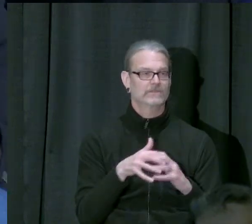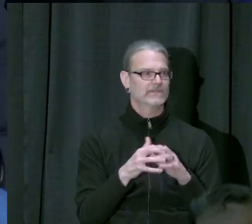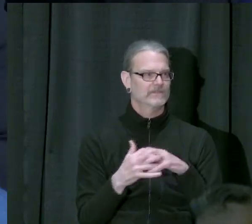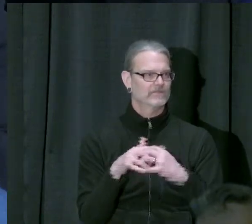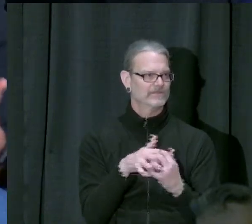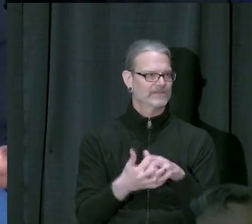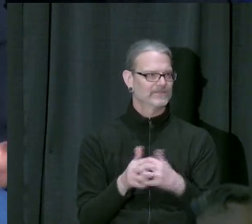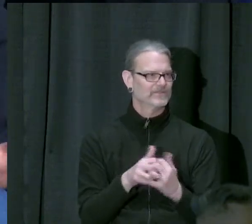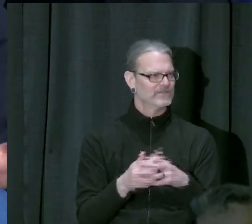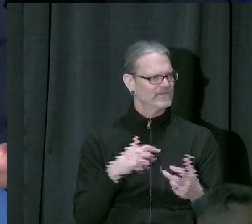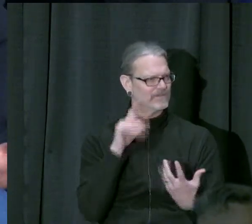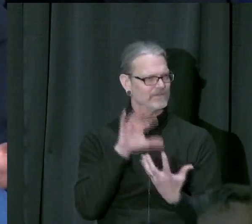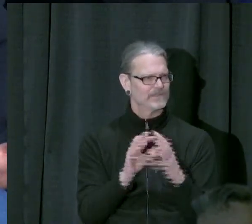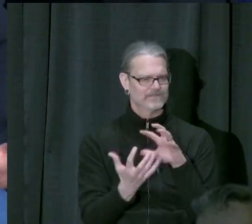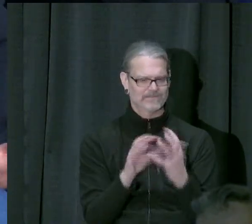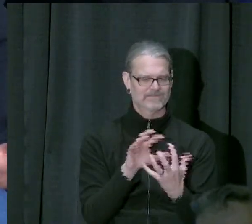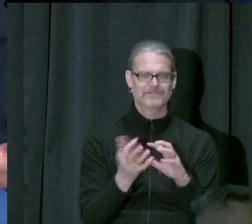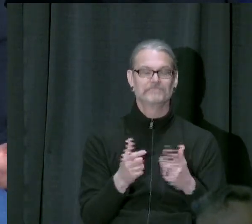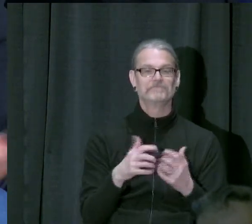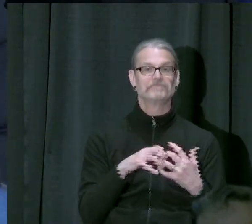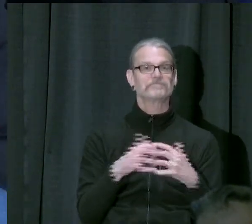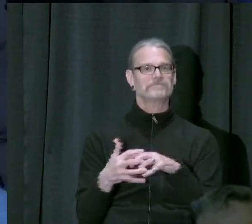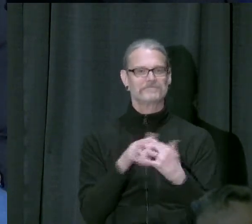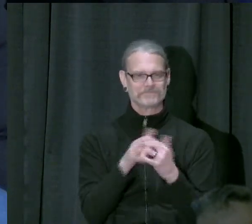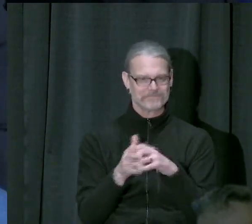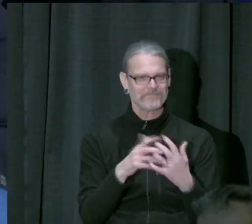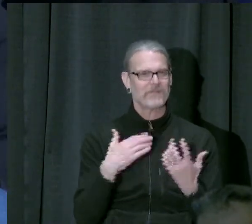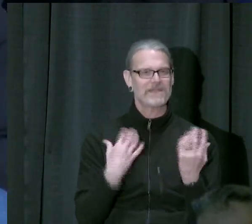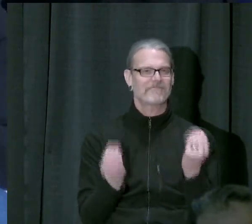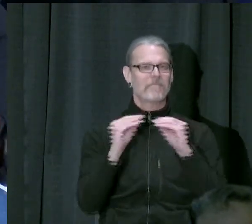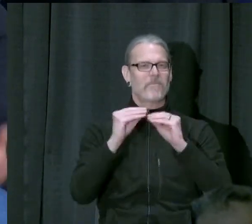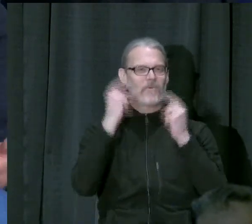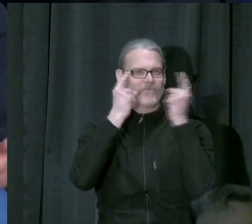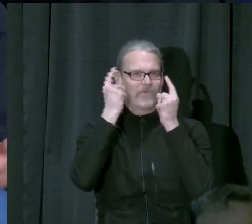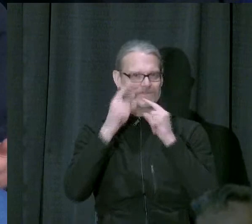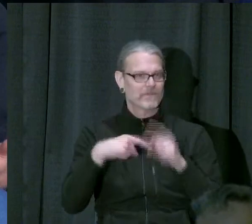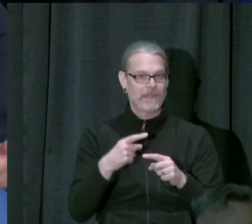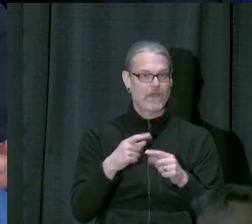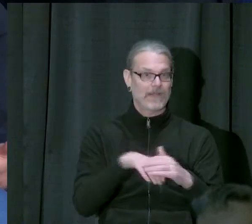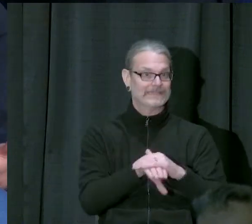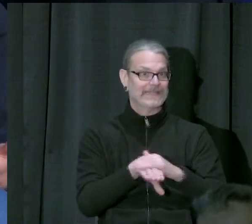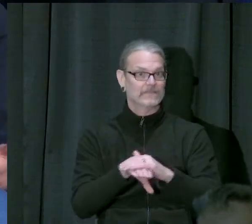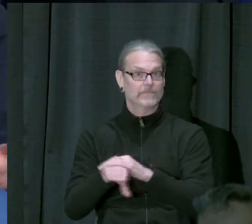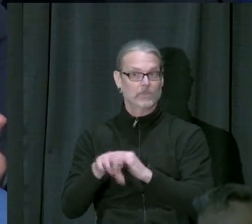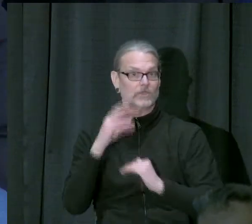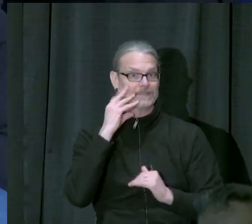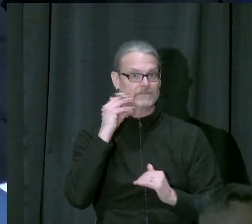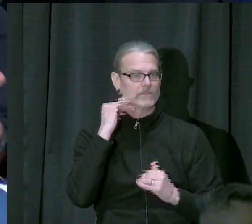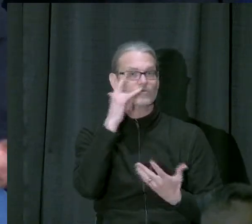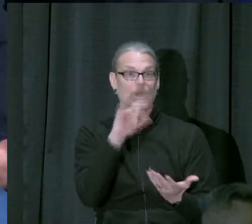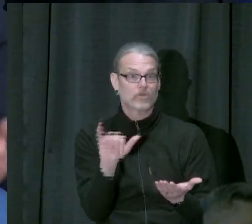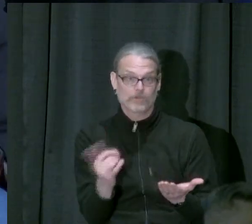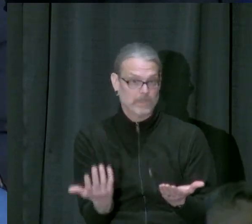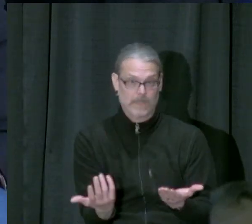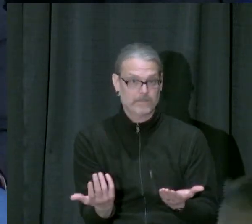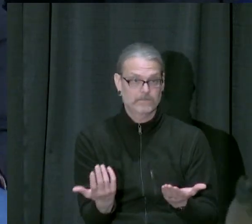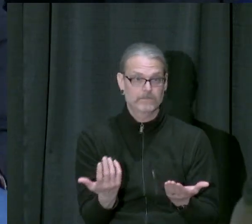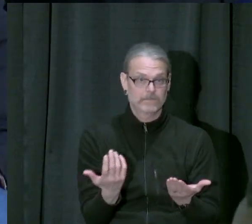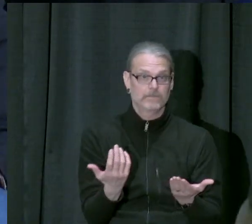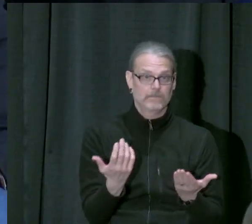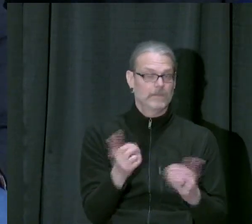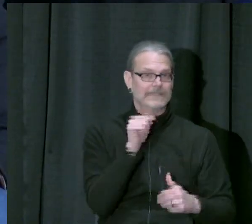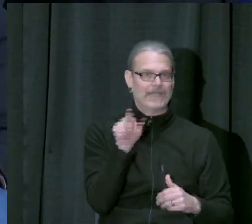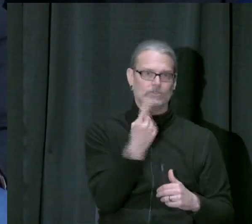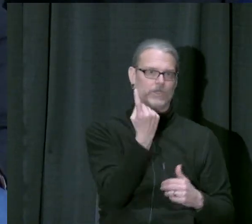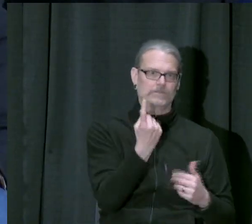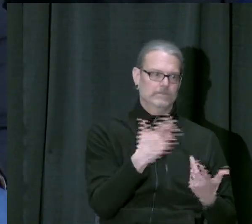and greater thoughts about what an accessible experience may look like beyond assistive technology. And this